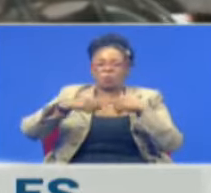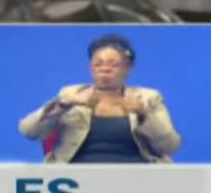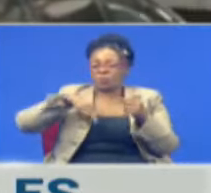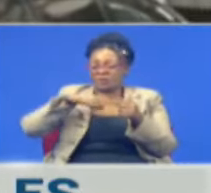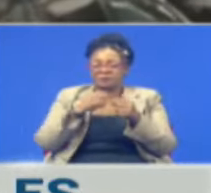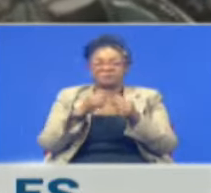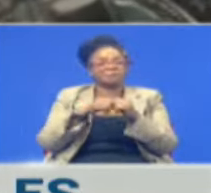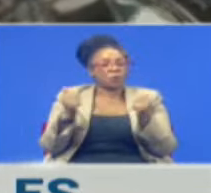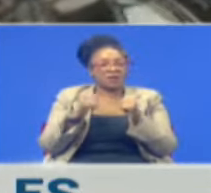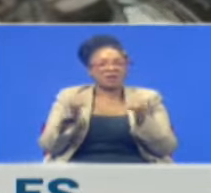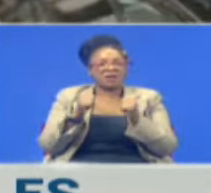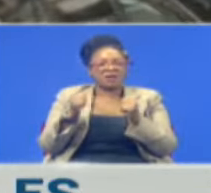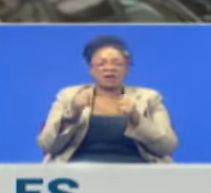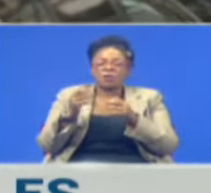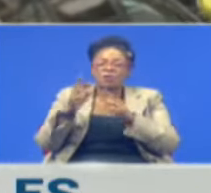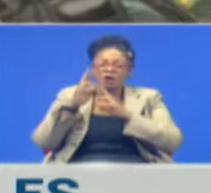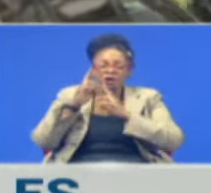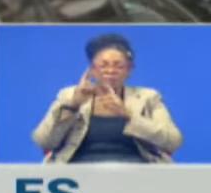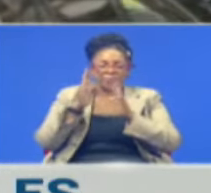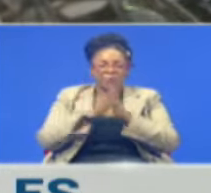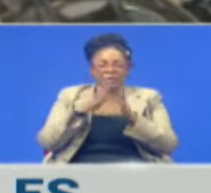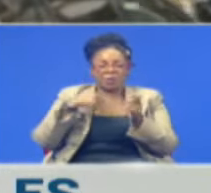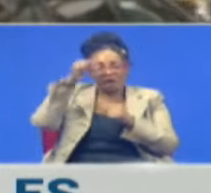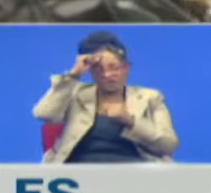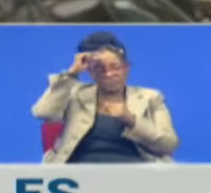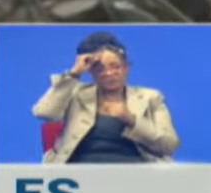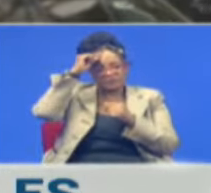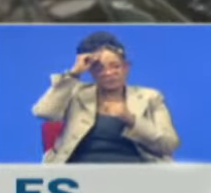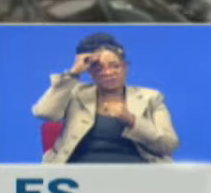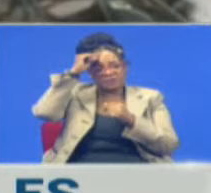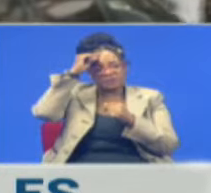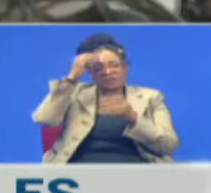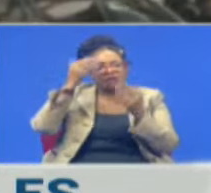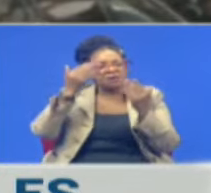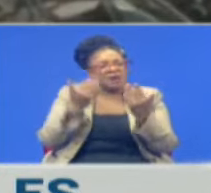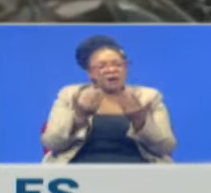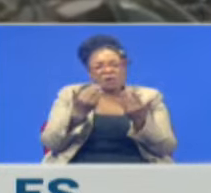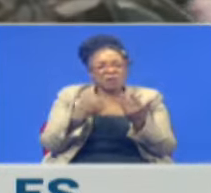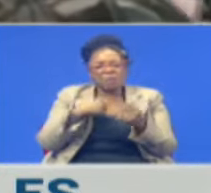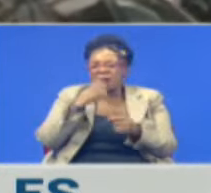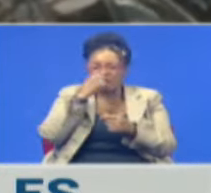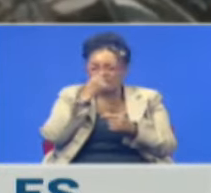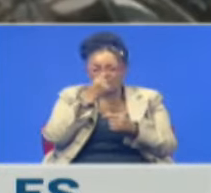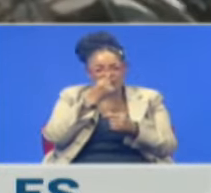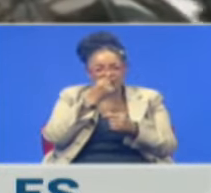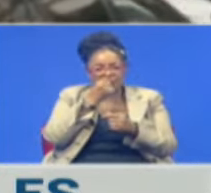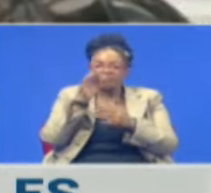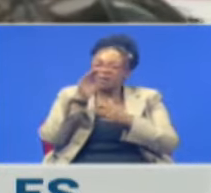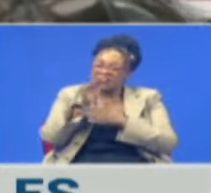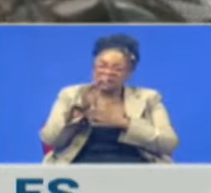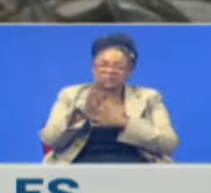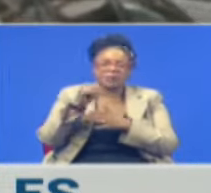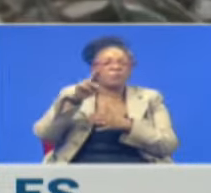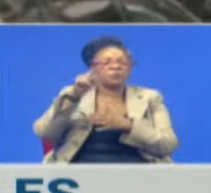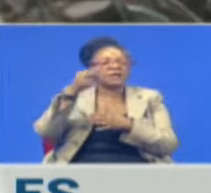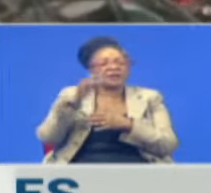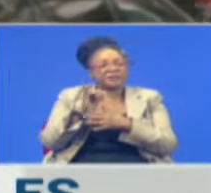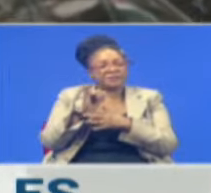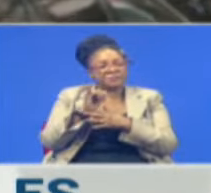kweli tukawa na imani na hii serikali yetu. Sasa ile swali ningemuuliza Mutahi Kagwe ni ya